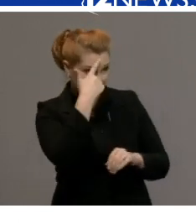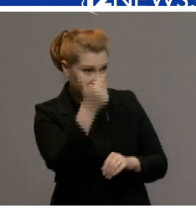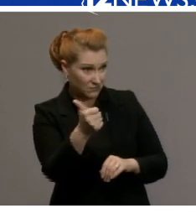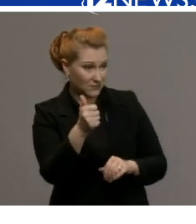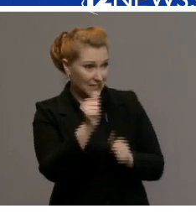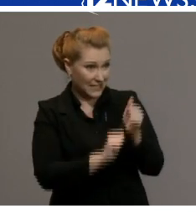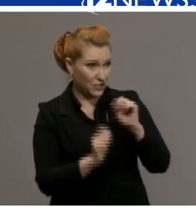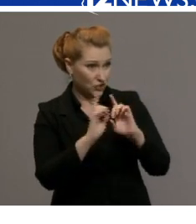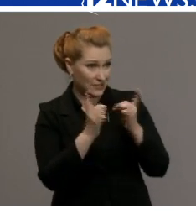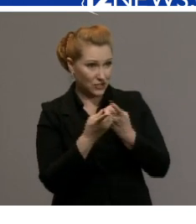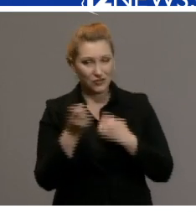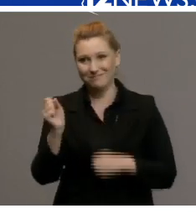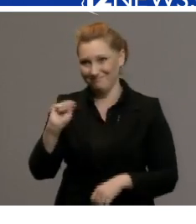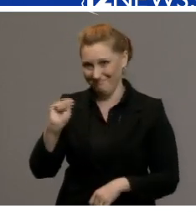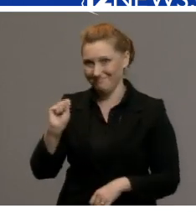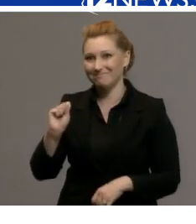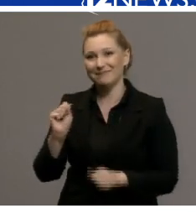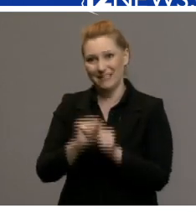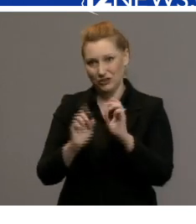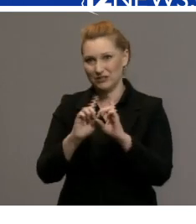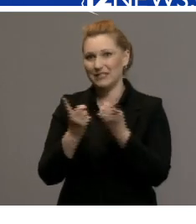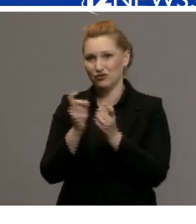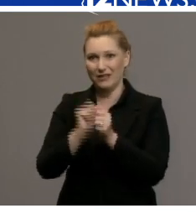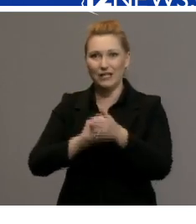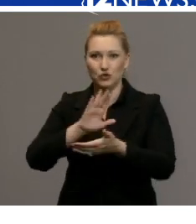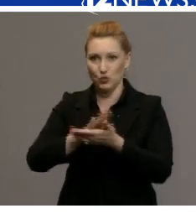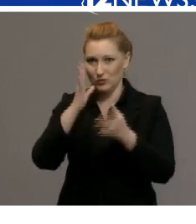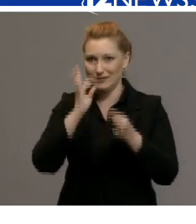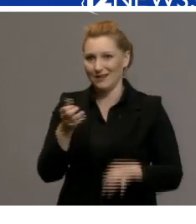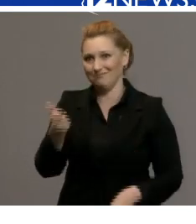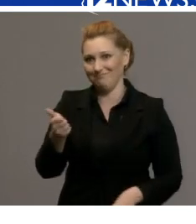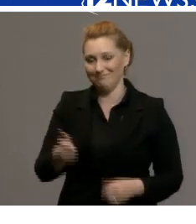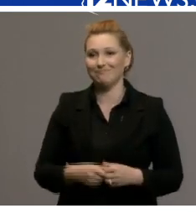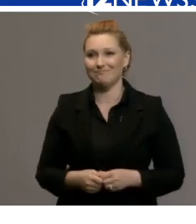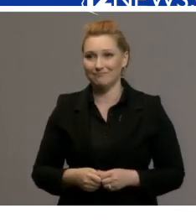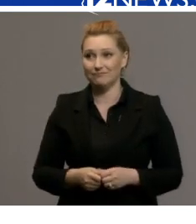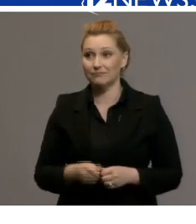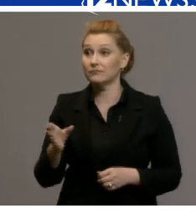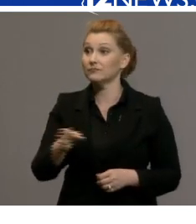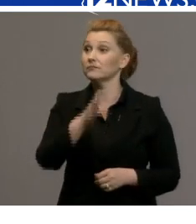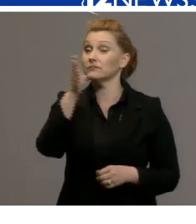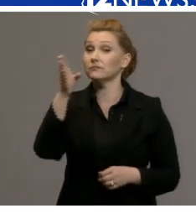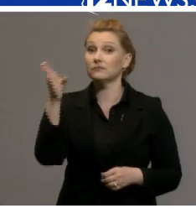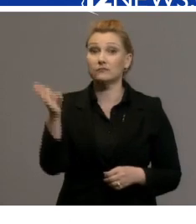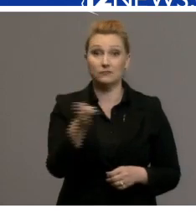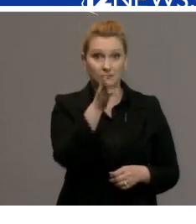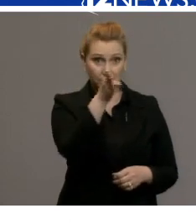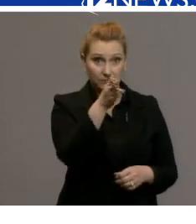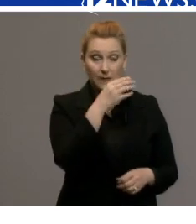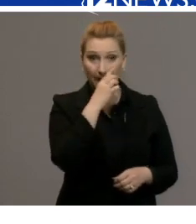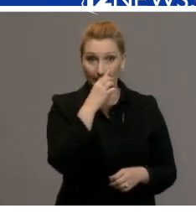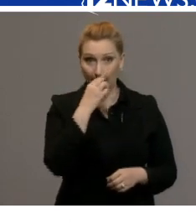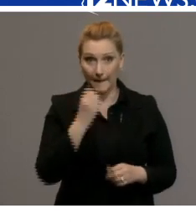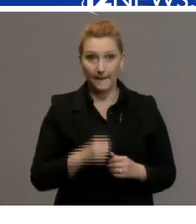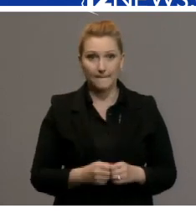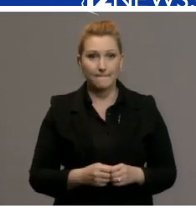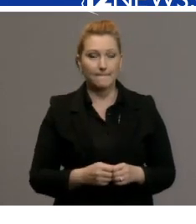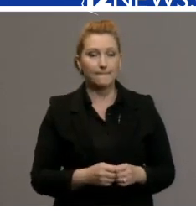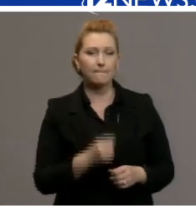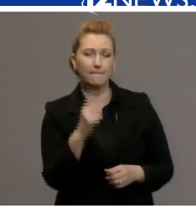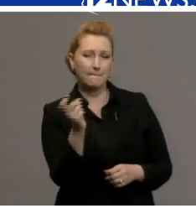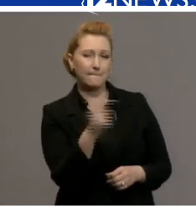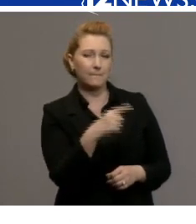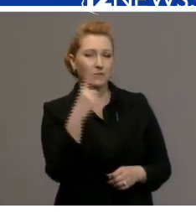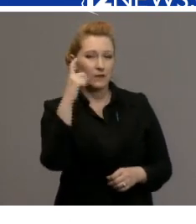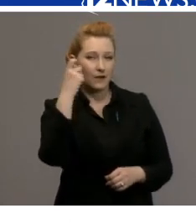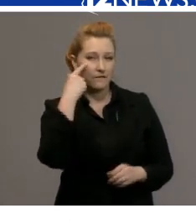by circumstance. We're going to go to Antonia, and then we'll come back here. I have a couple questions. I'll start with the governor. I'm wondering if you have any